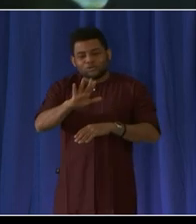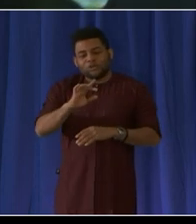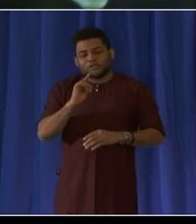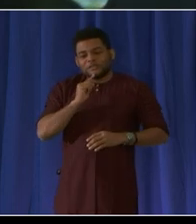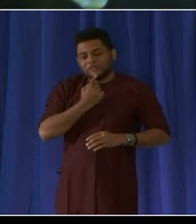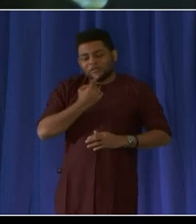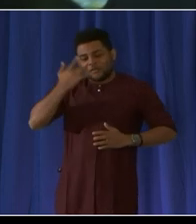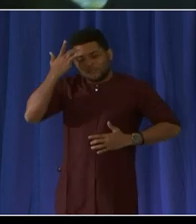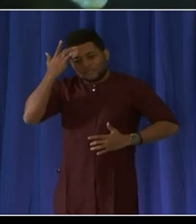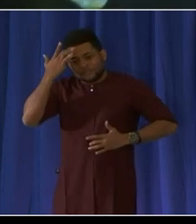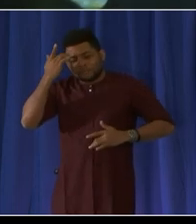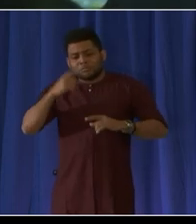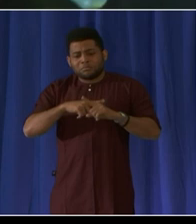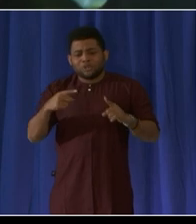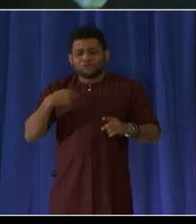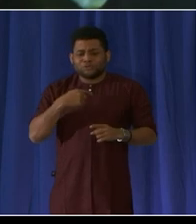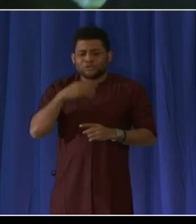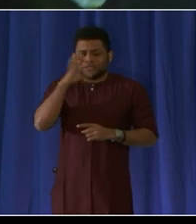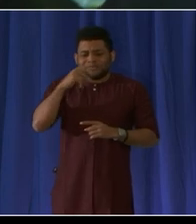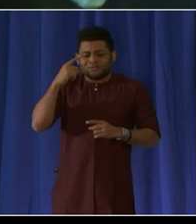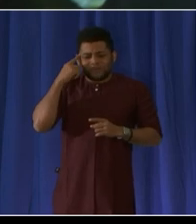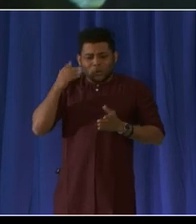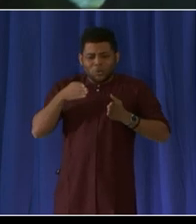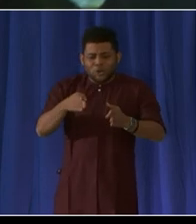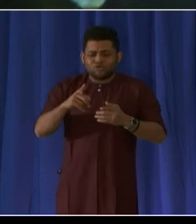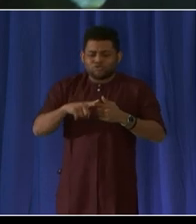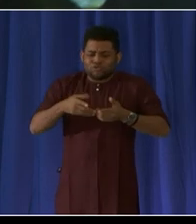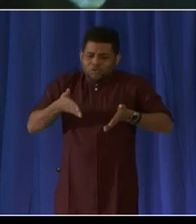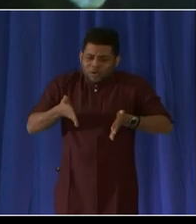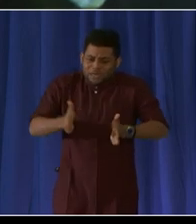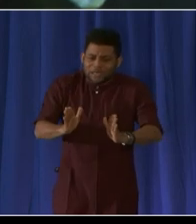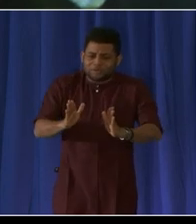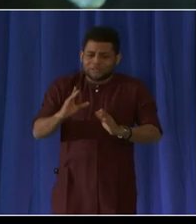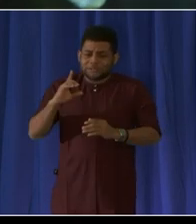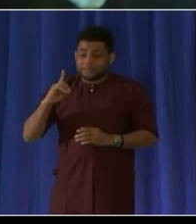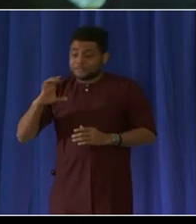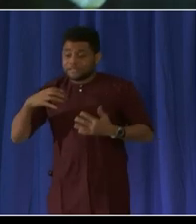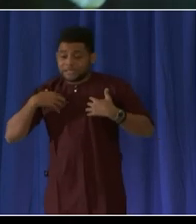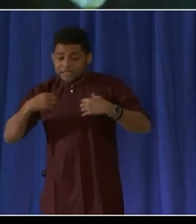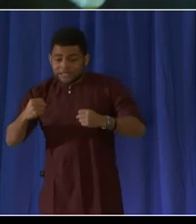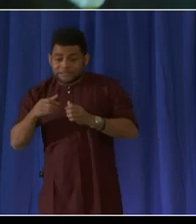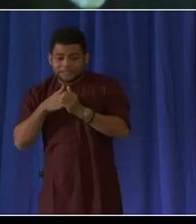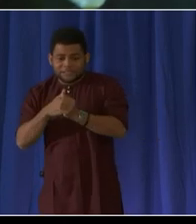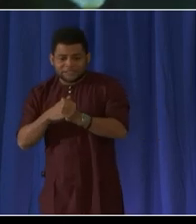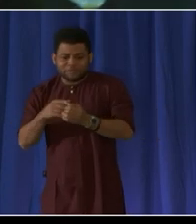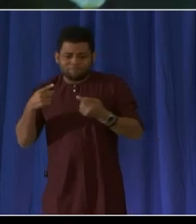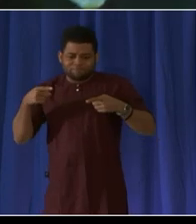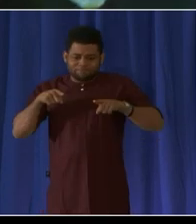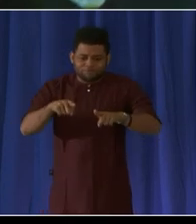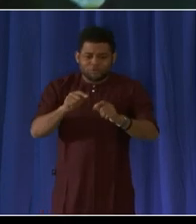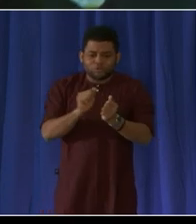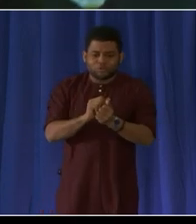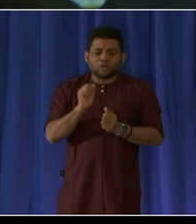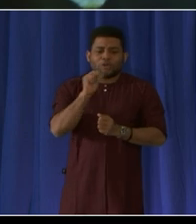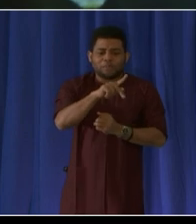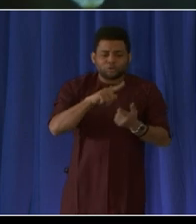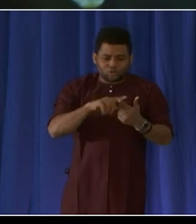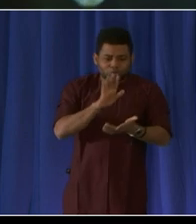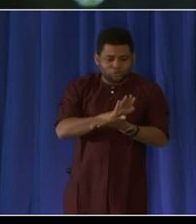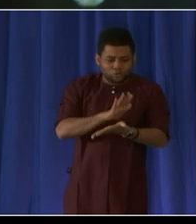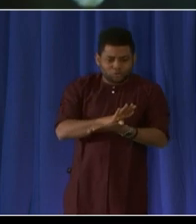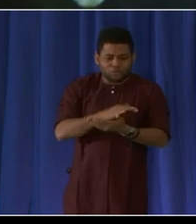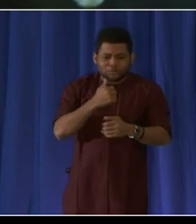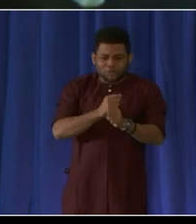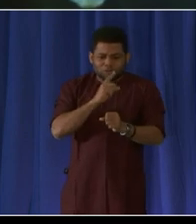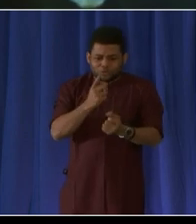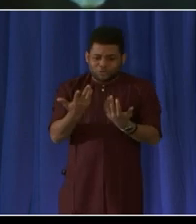is that we are looking for ways that, in alignment with DC Health and CDC guidance, we can get students back to school